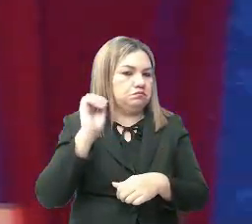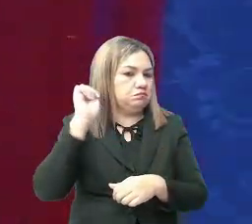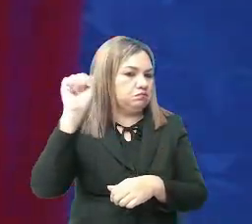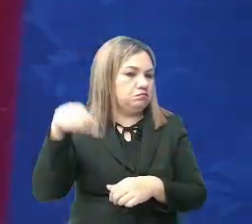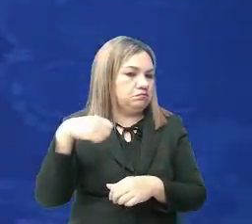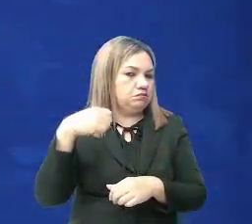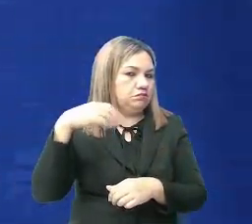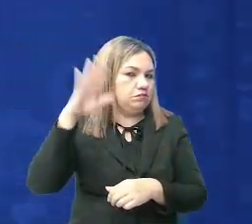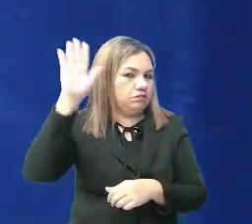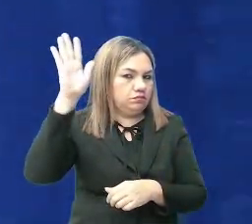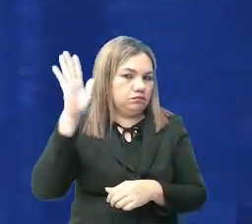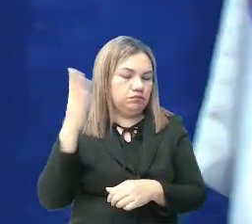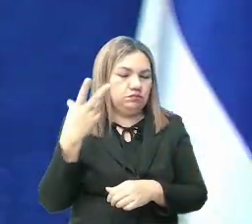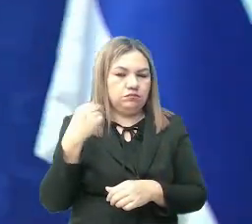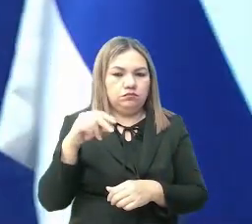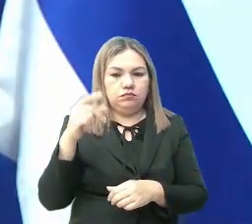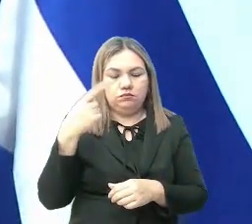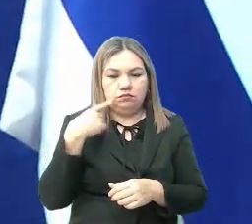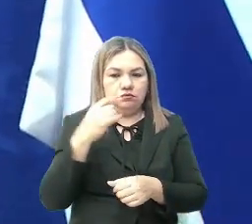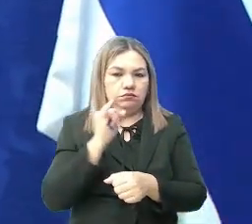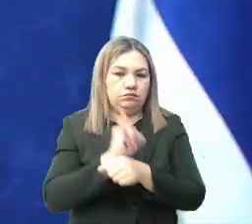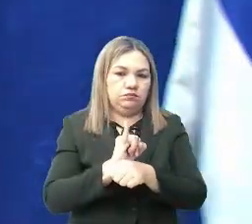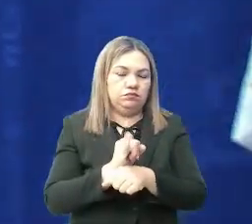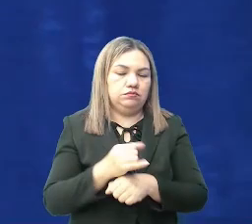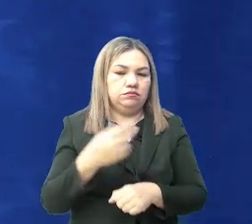when they go through hard situations.